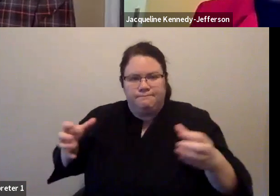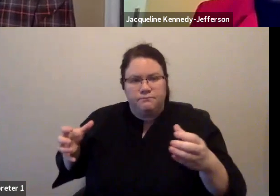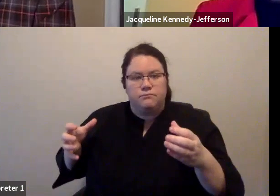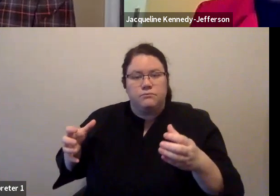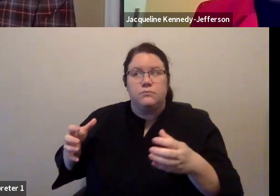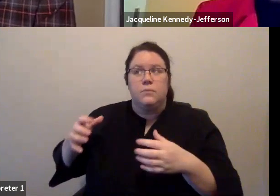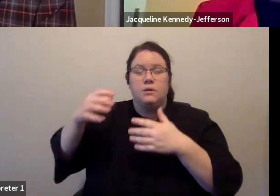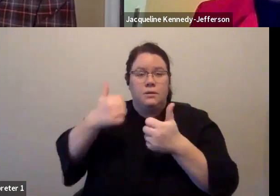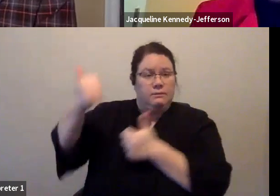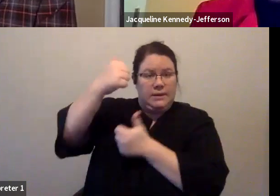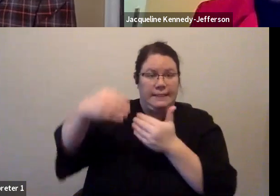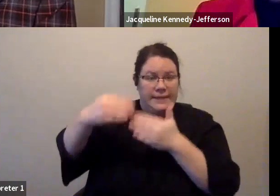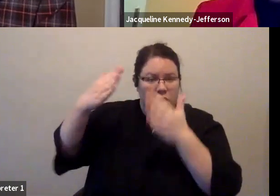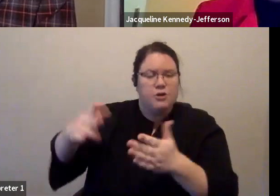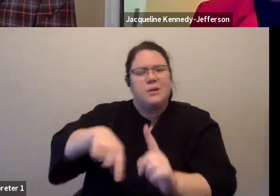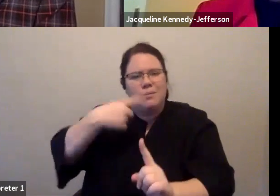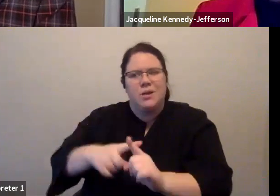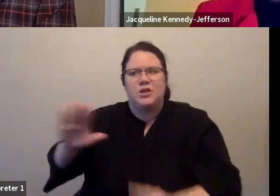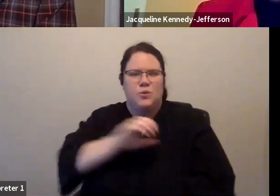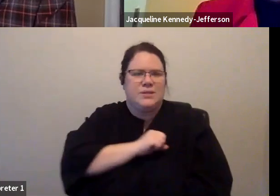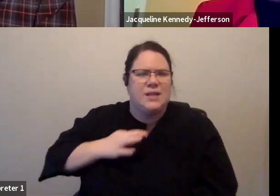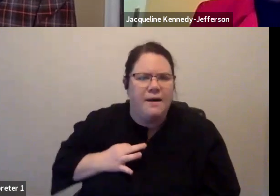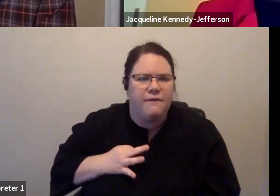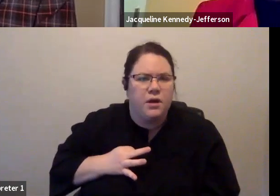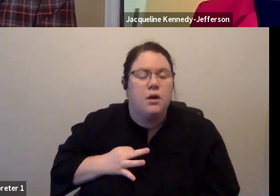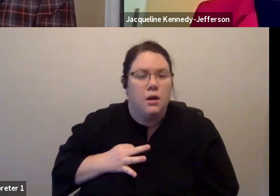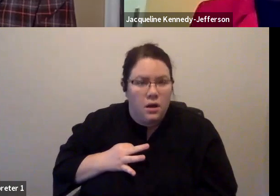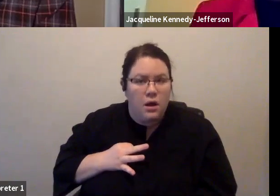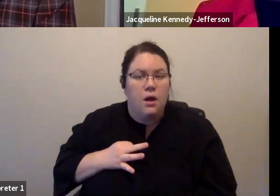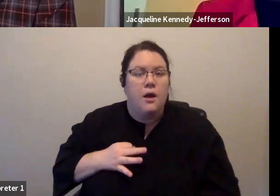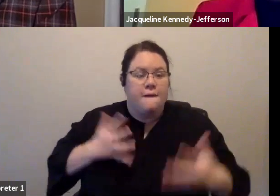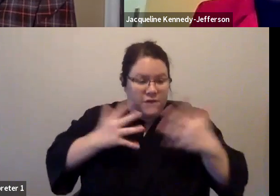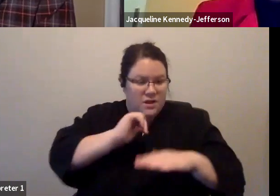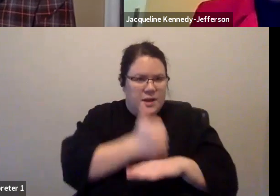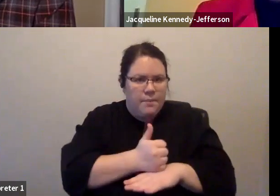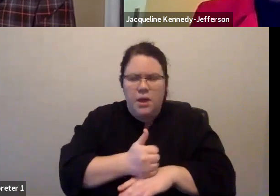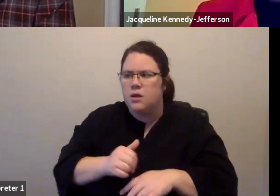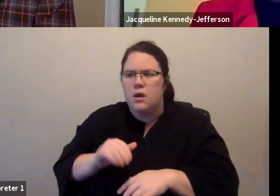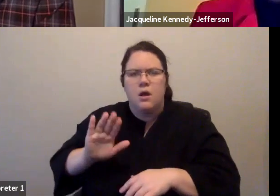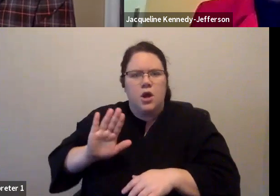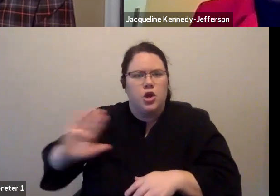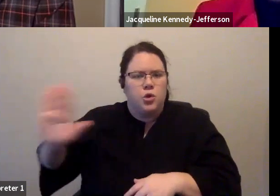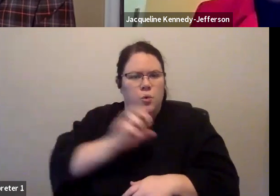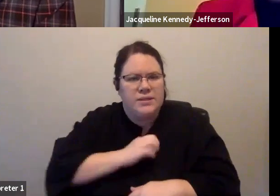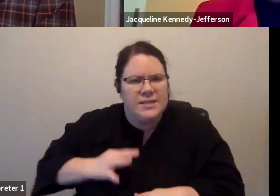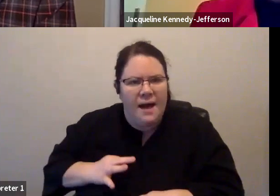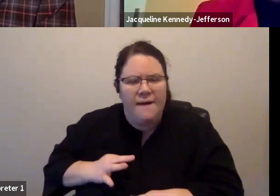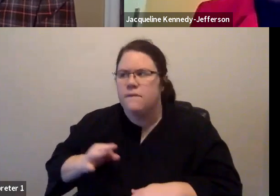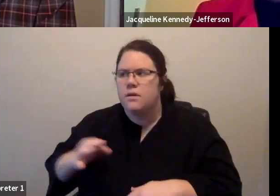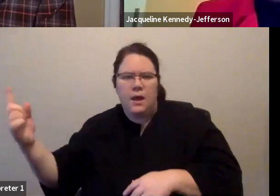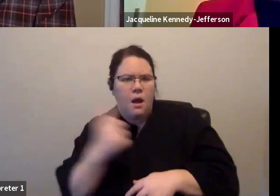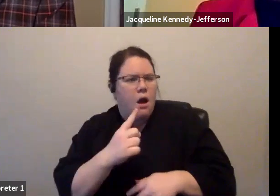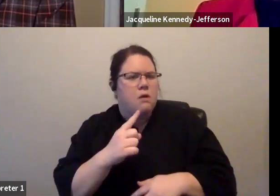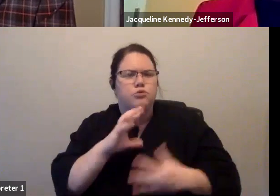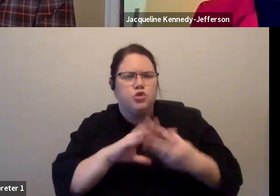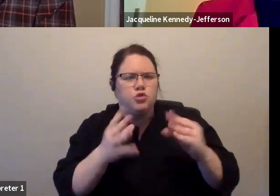as workforce, and to then listen to the voices and stories of those who come forward, right? Because